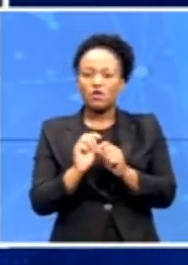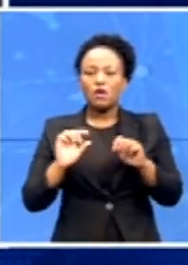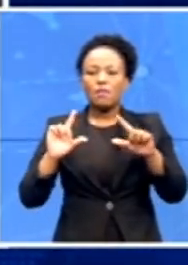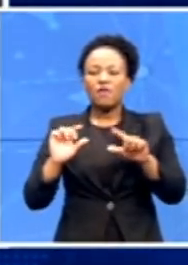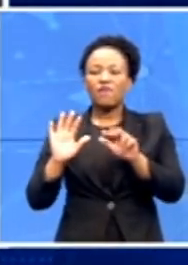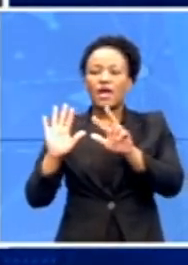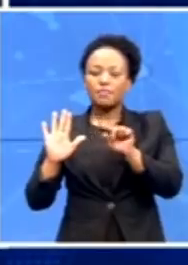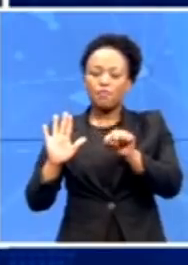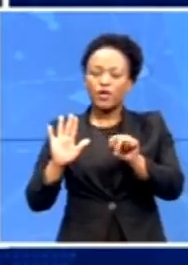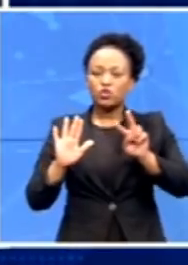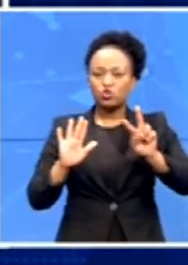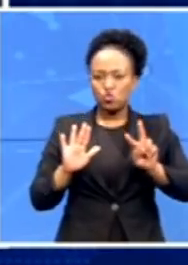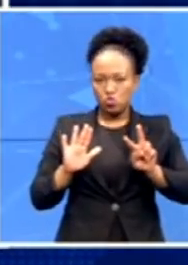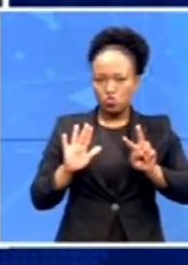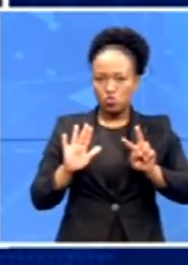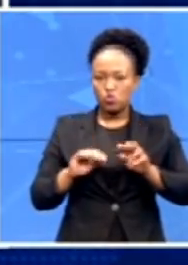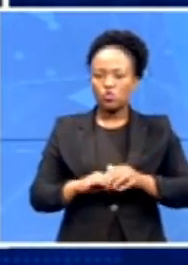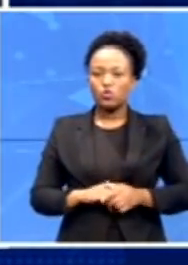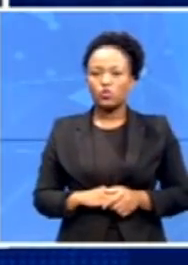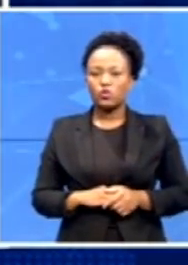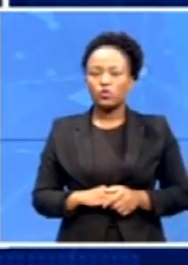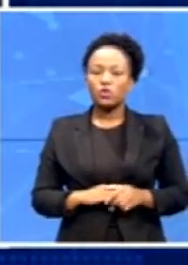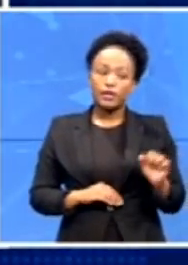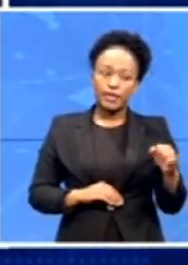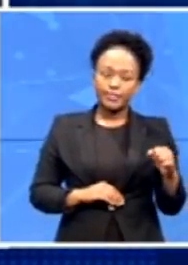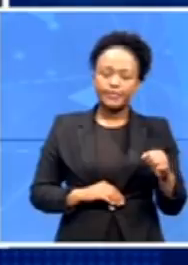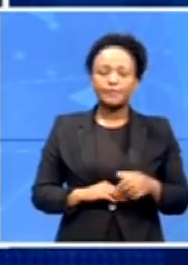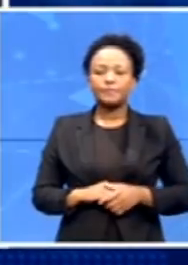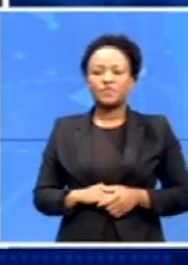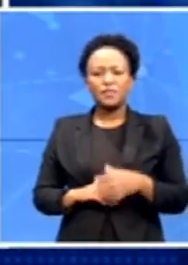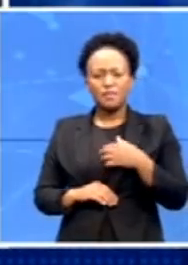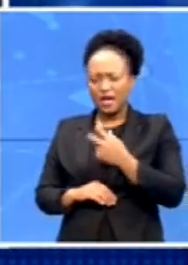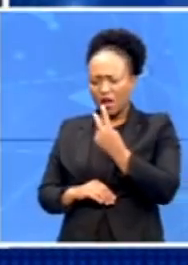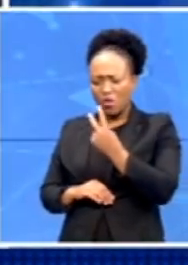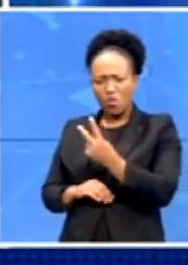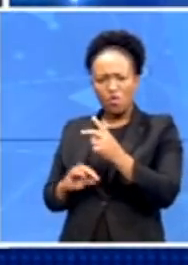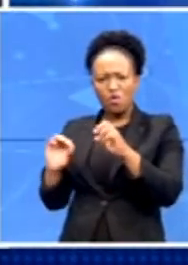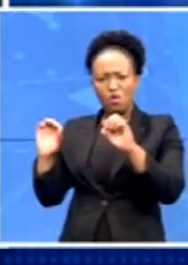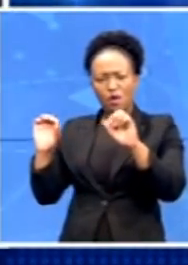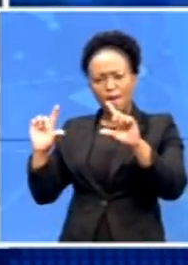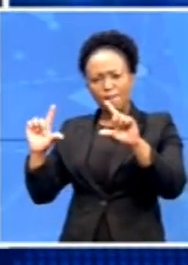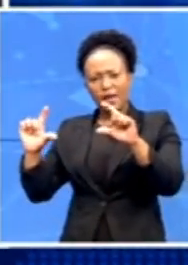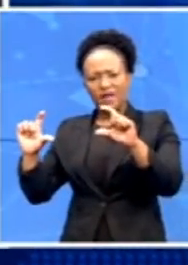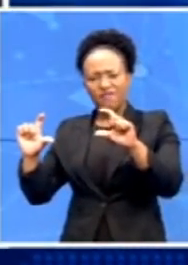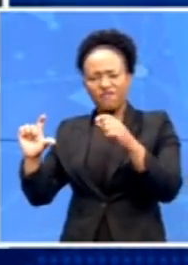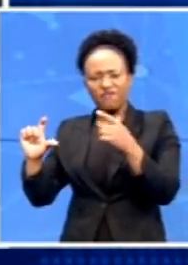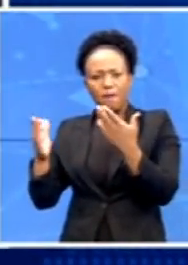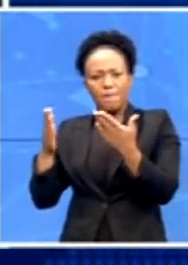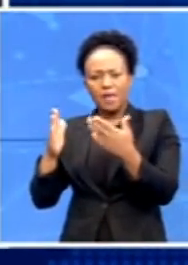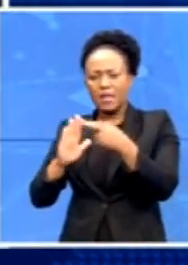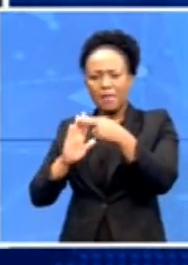Yes. I've looked at the paragraph, and it, unless I'm misreading something somewhere,